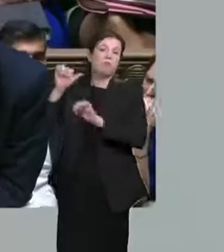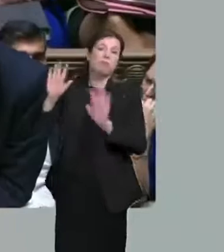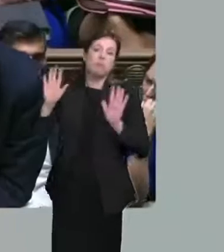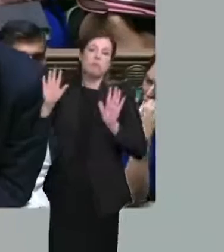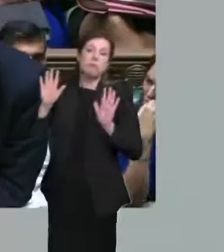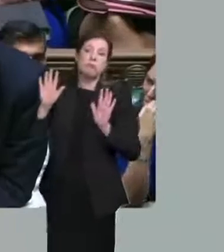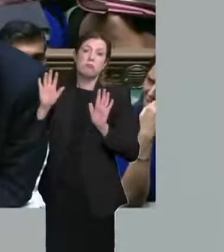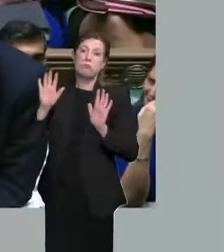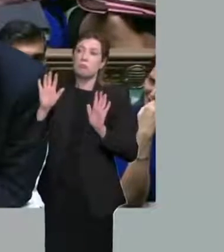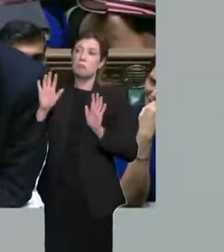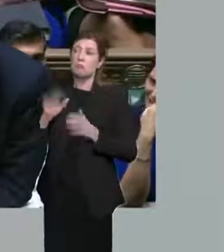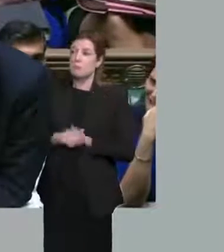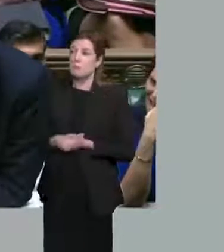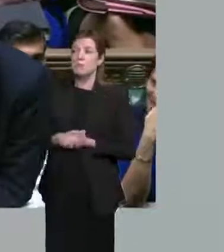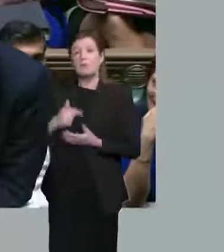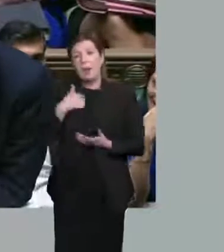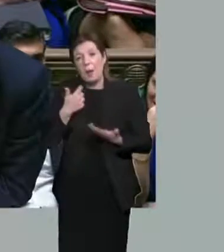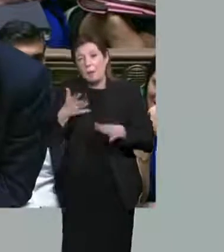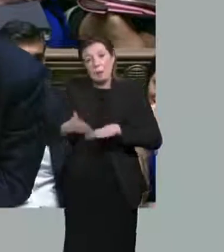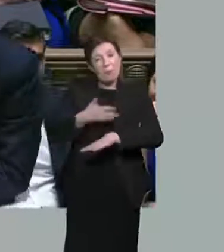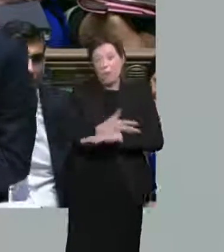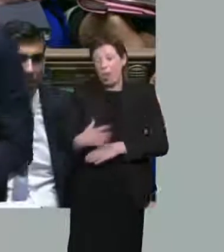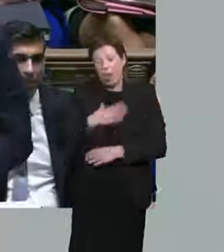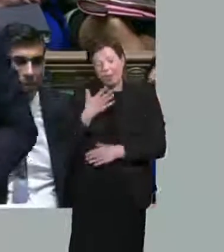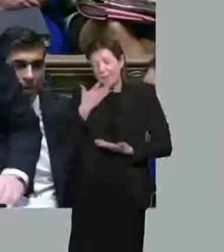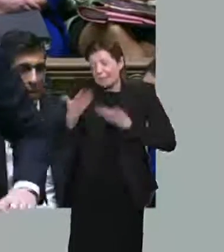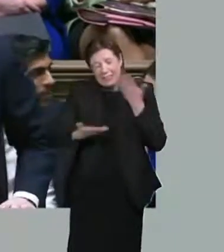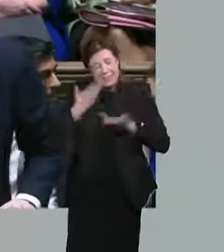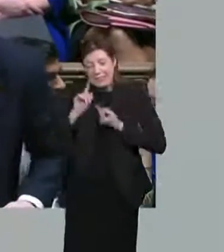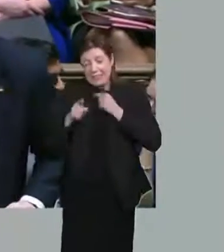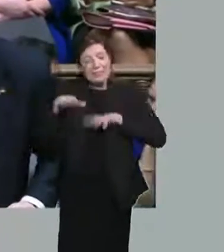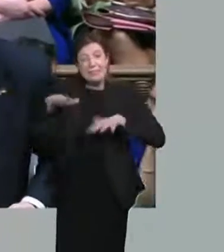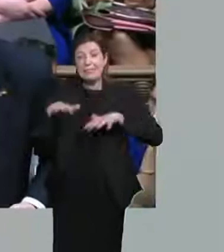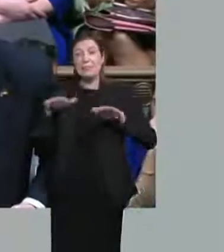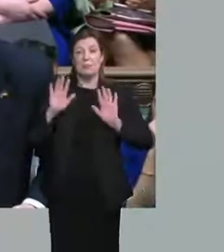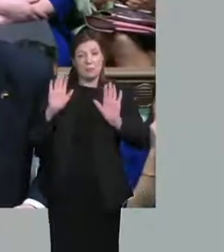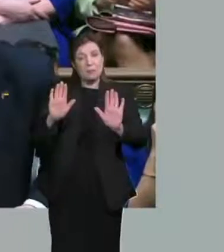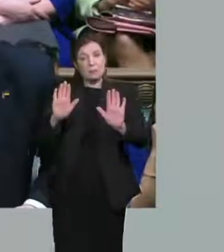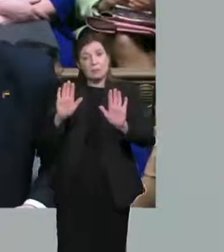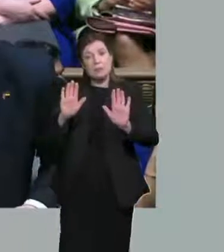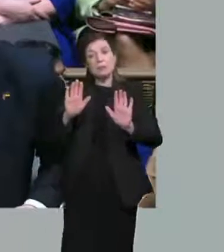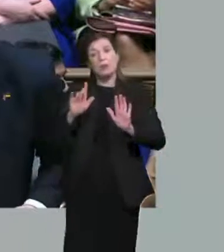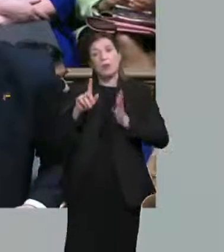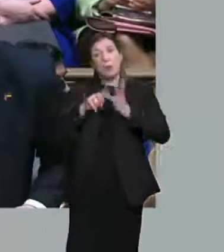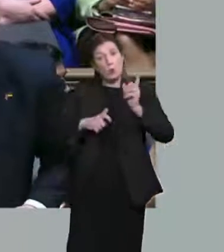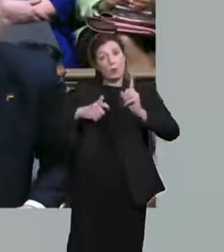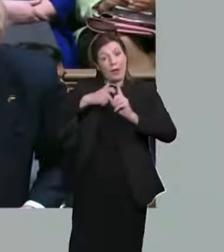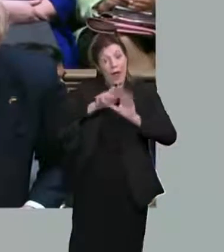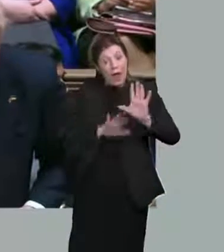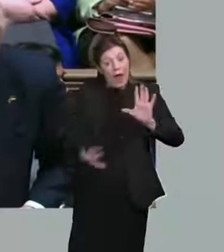I anticipated his question earlier on. We're going to make sure that everybody working in the